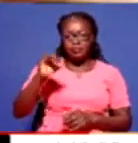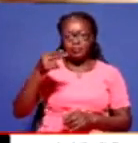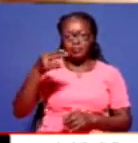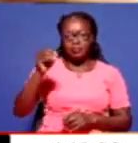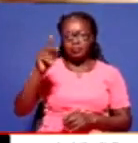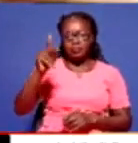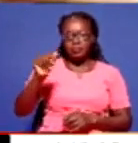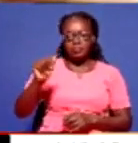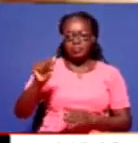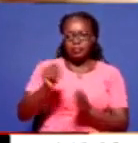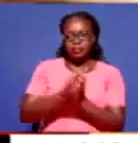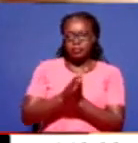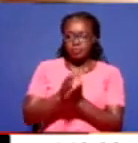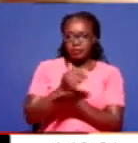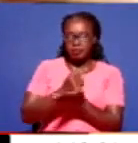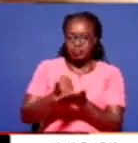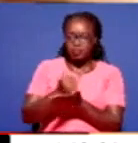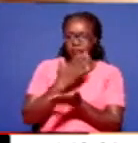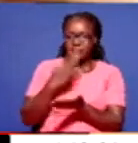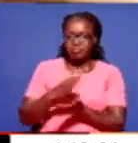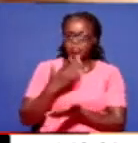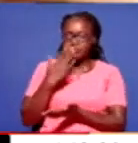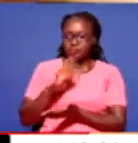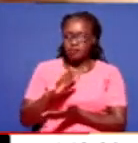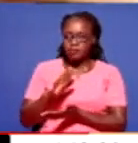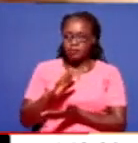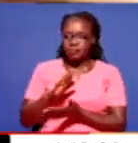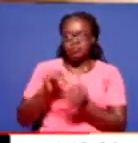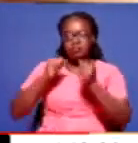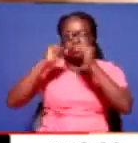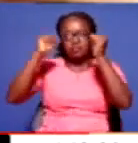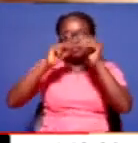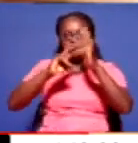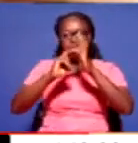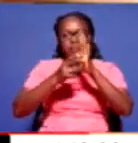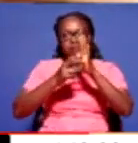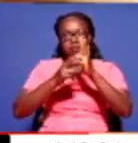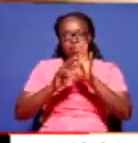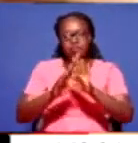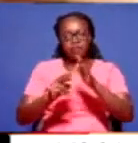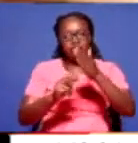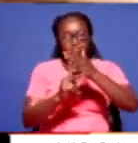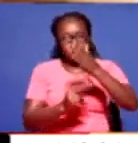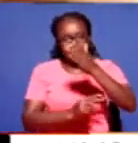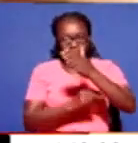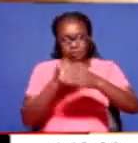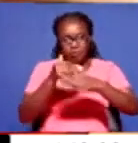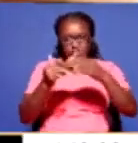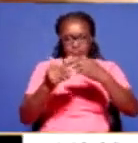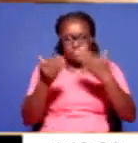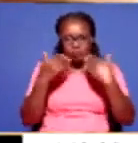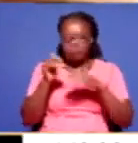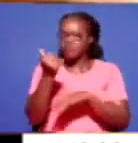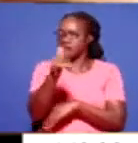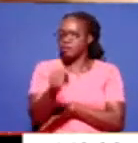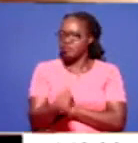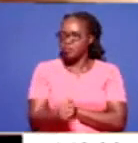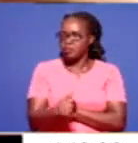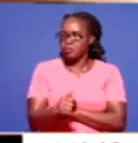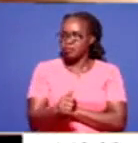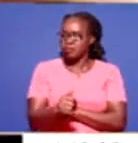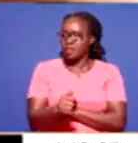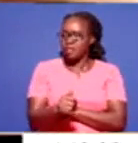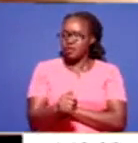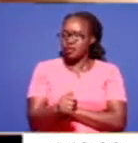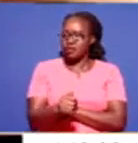Ruiru constituency are up in arms against a contractor who left a bridge under construction unfinished. The relief they